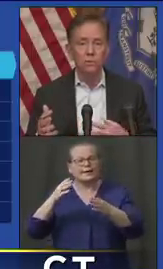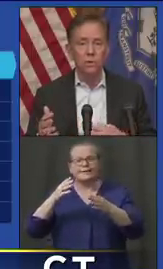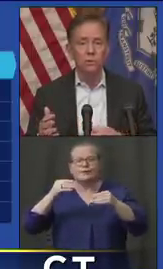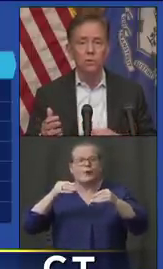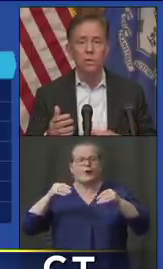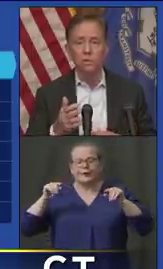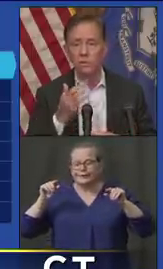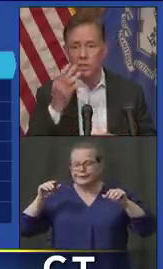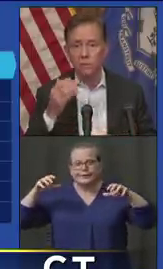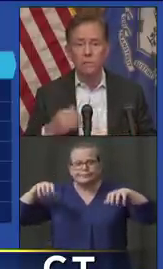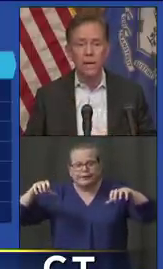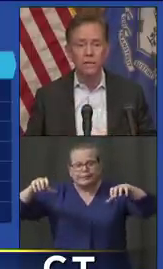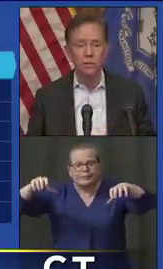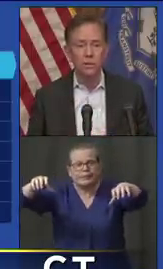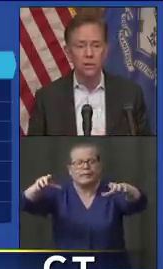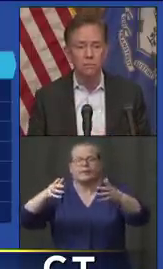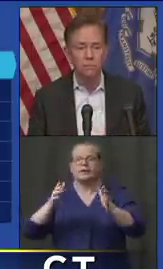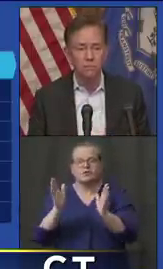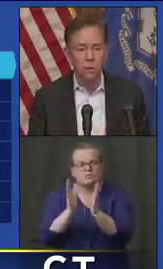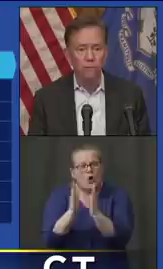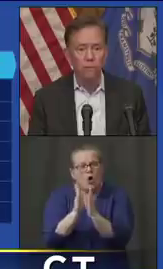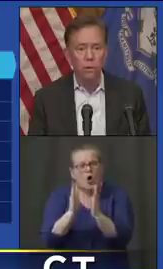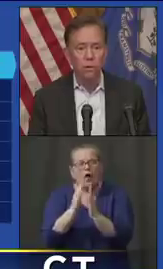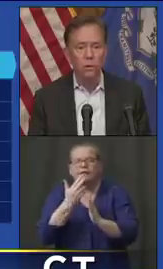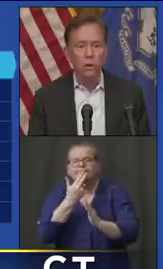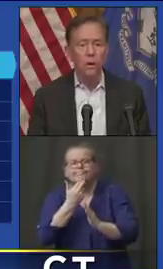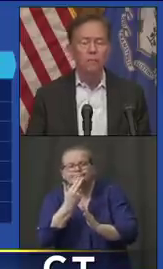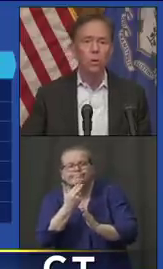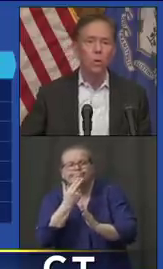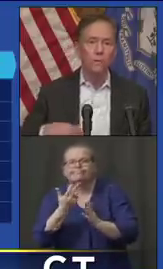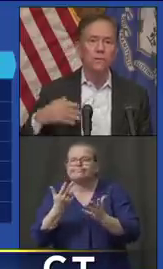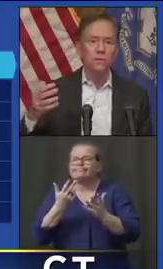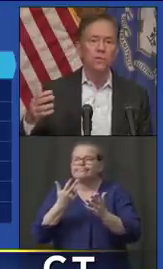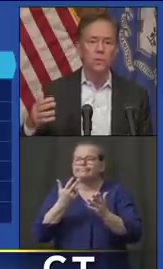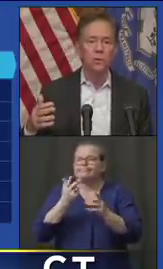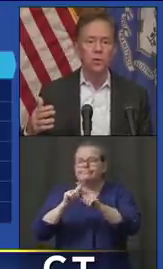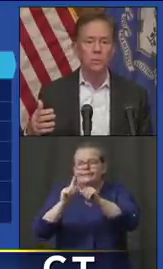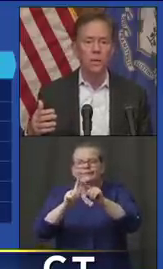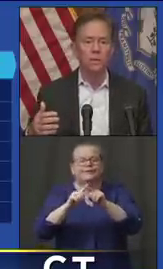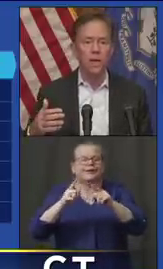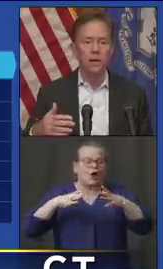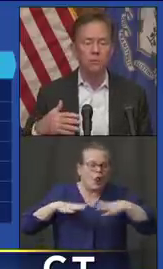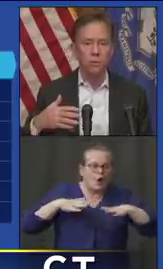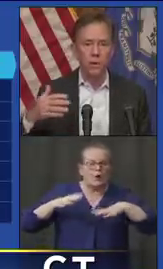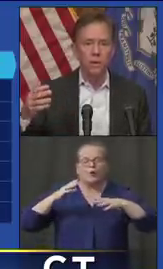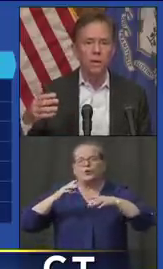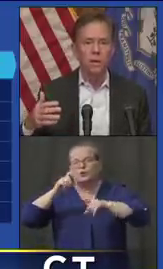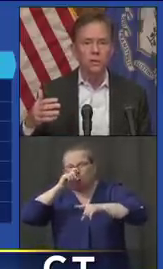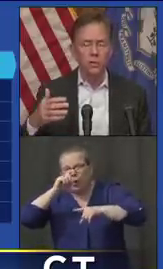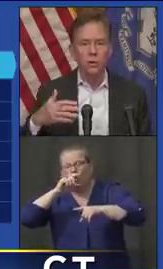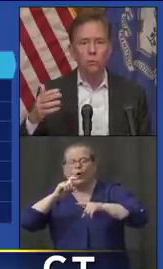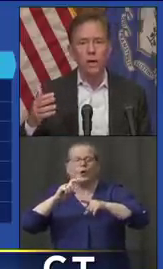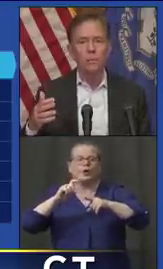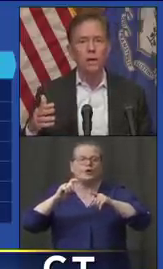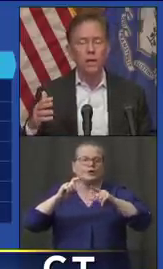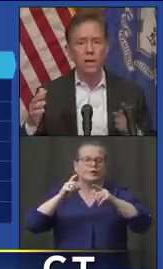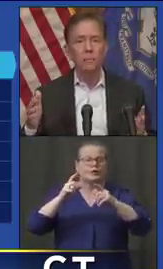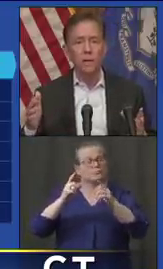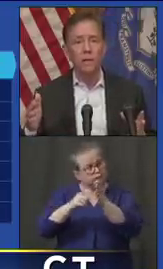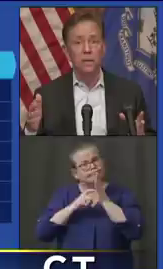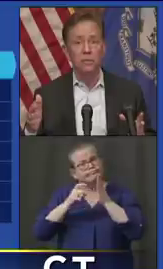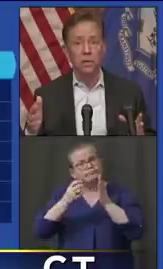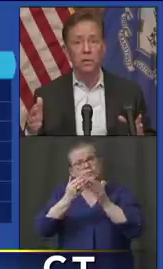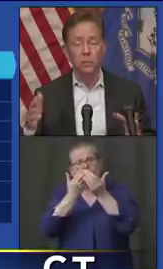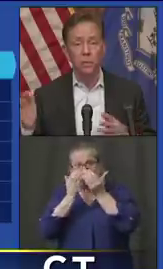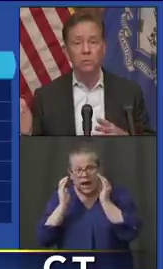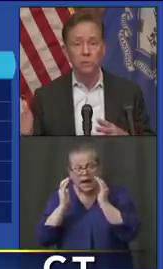of social distancing, mask going forward. Offices, we talked about that, where we still recommend anybody